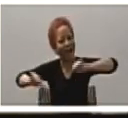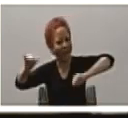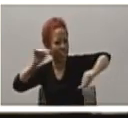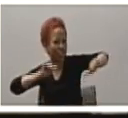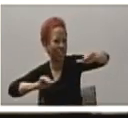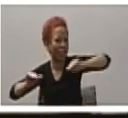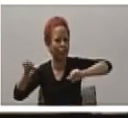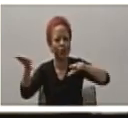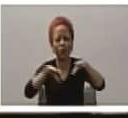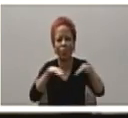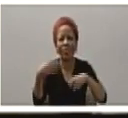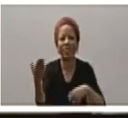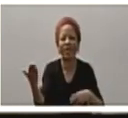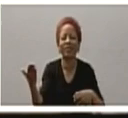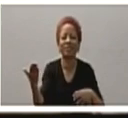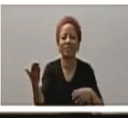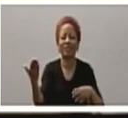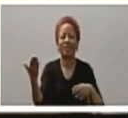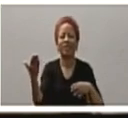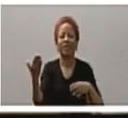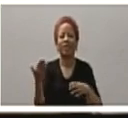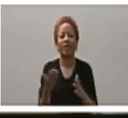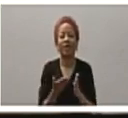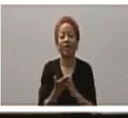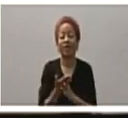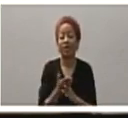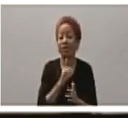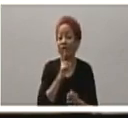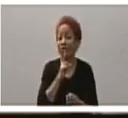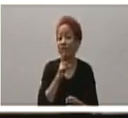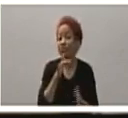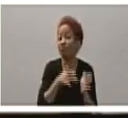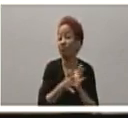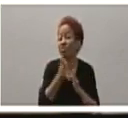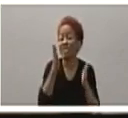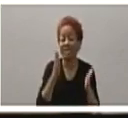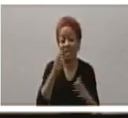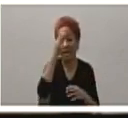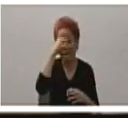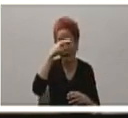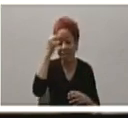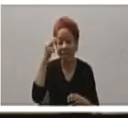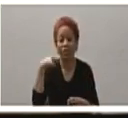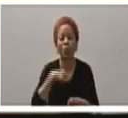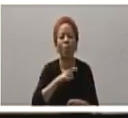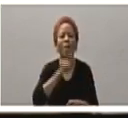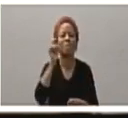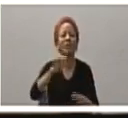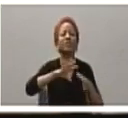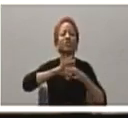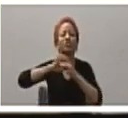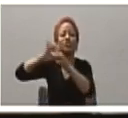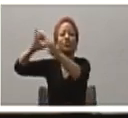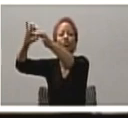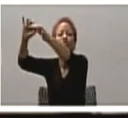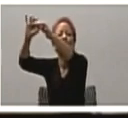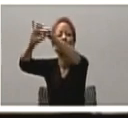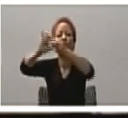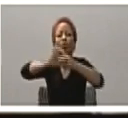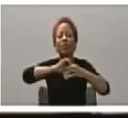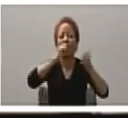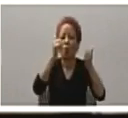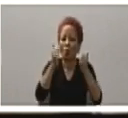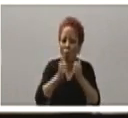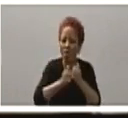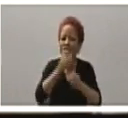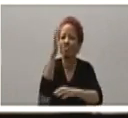authentic disciples of Jesus Christ, as true Christians and Catholics, let us remain united with the tree of